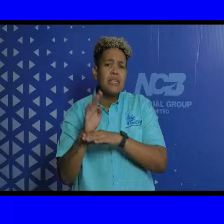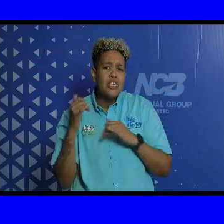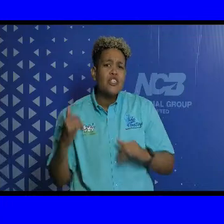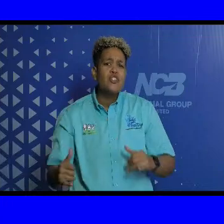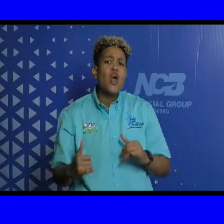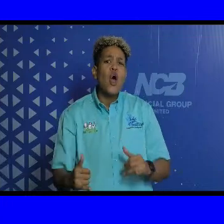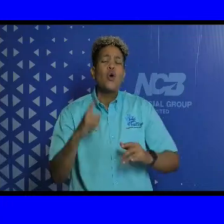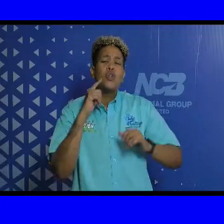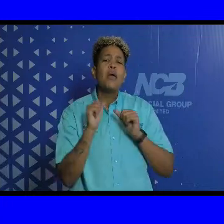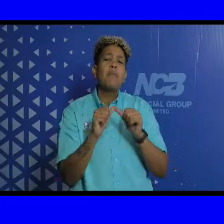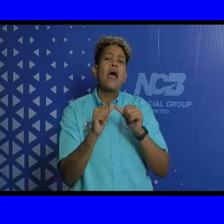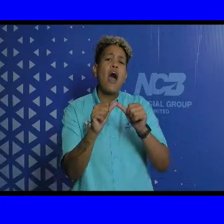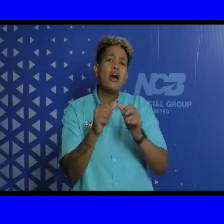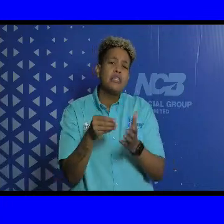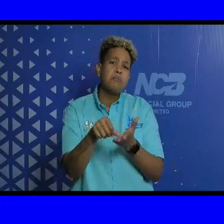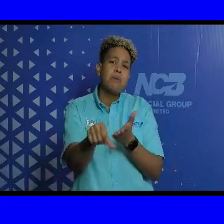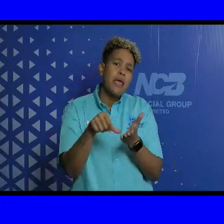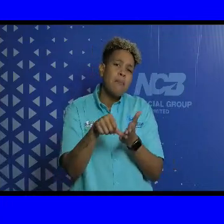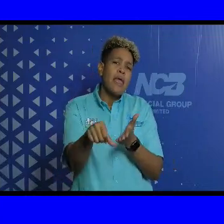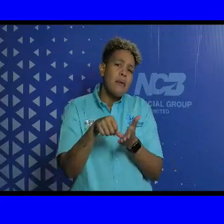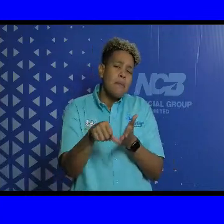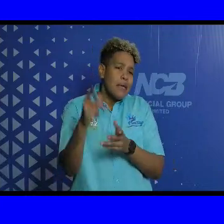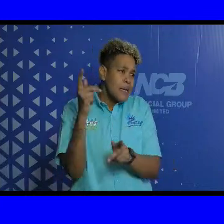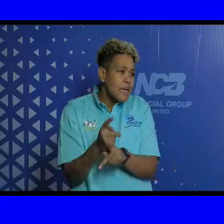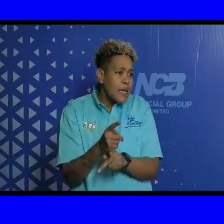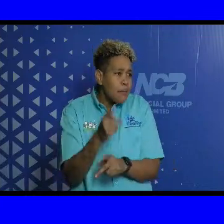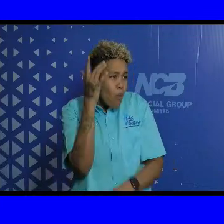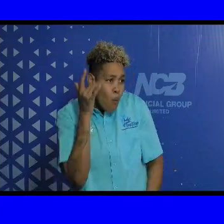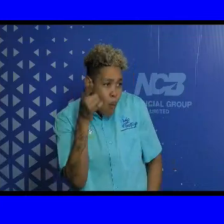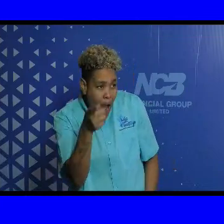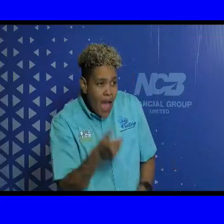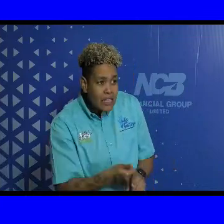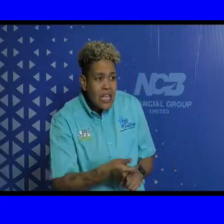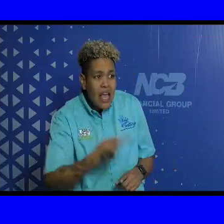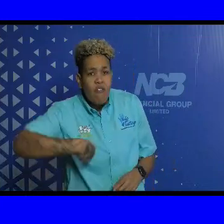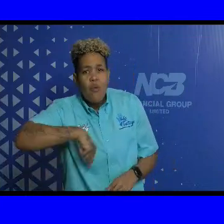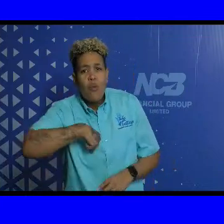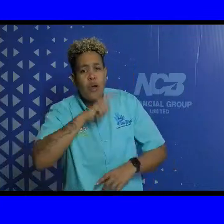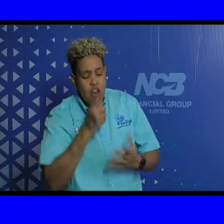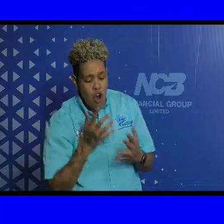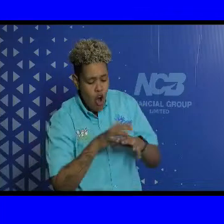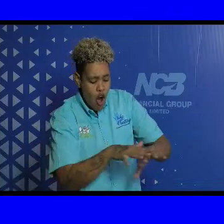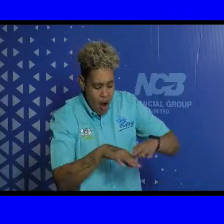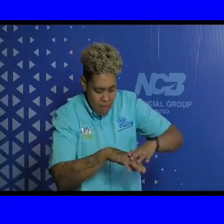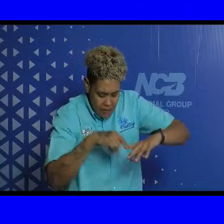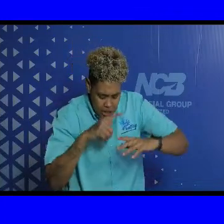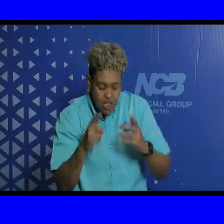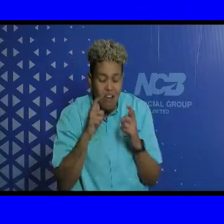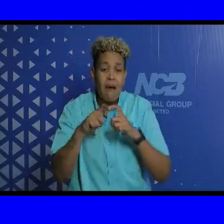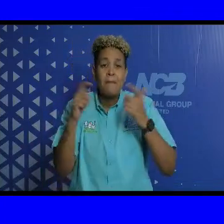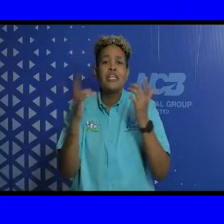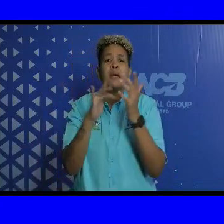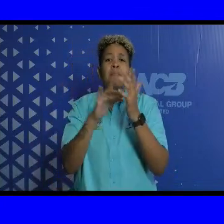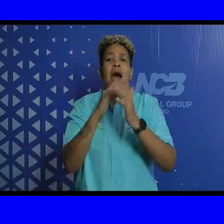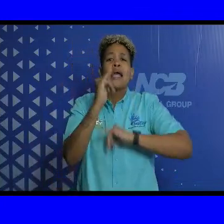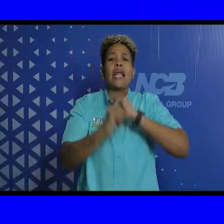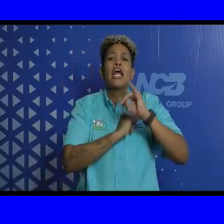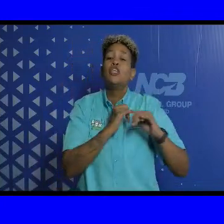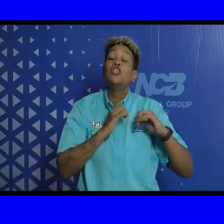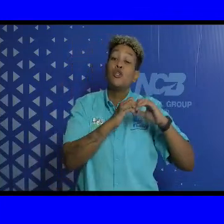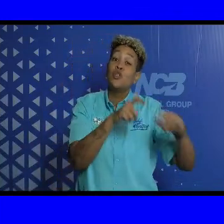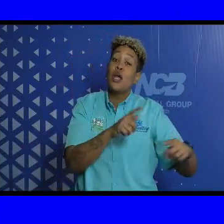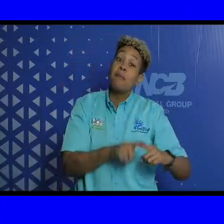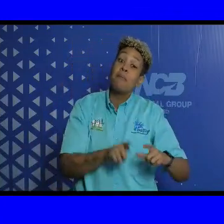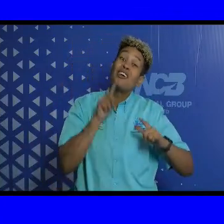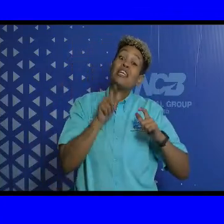be a consistent dividend payer. Why? Because we're a combination of a major banking institution and